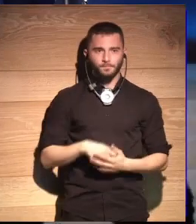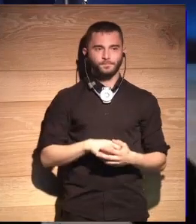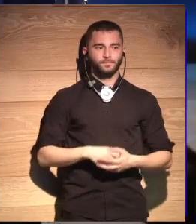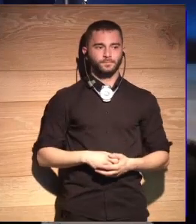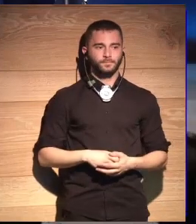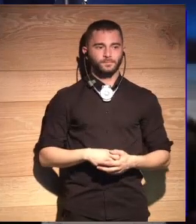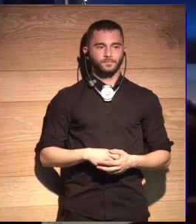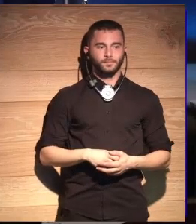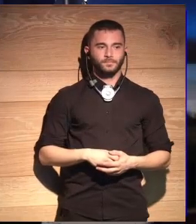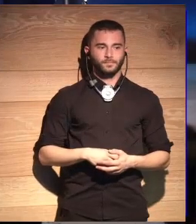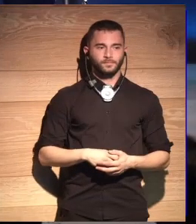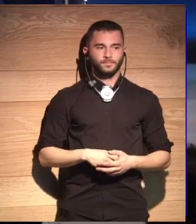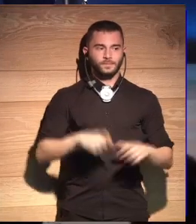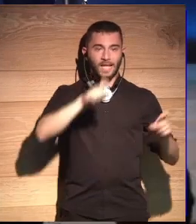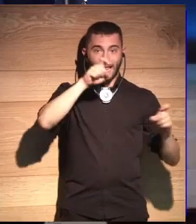have such